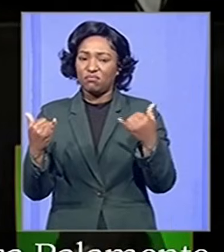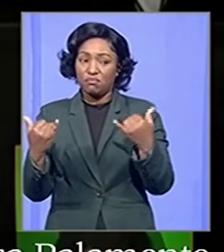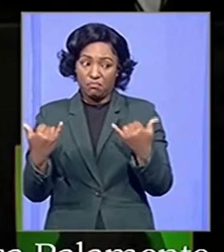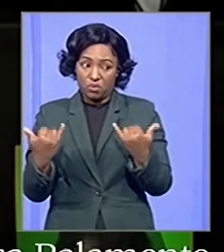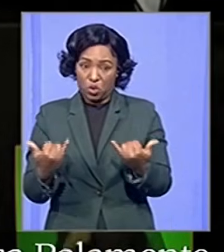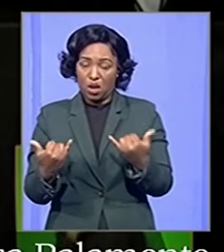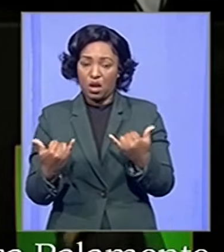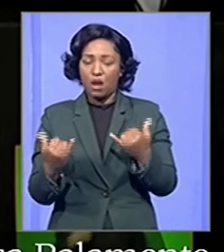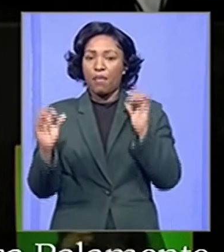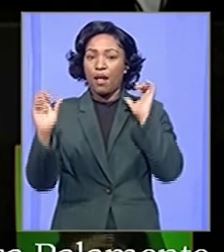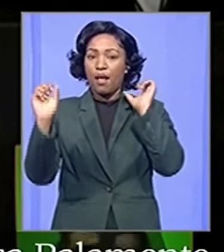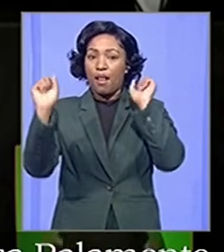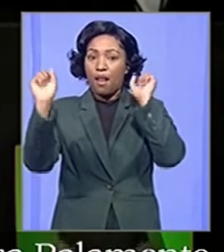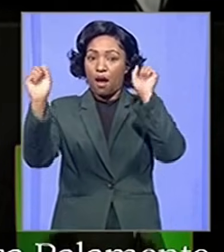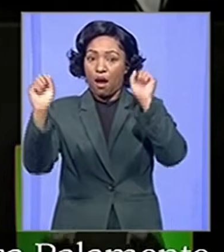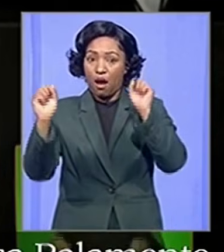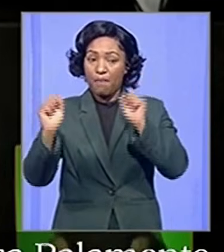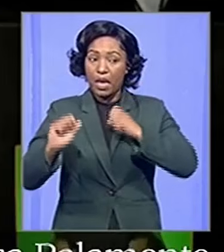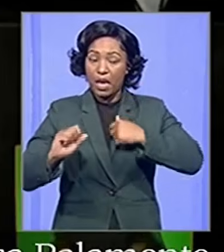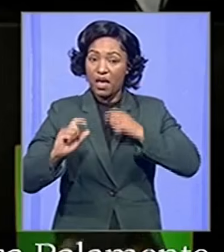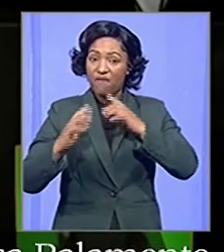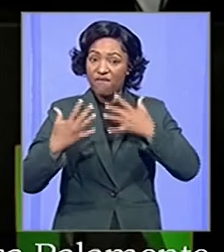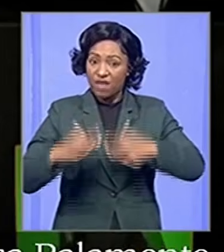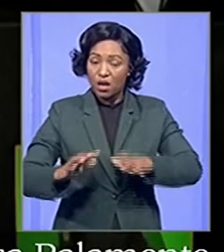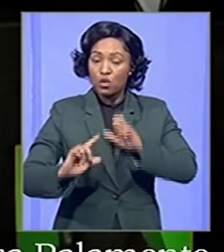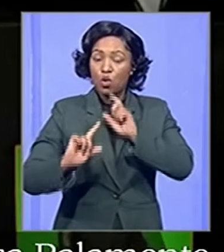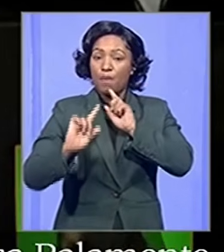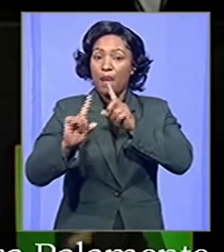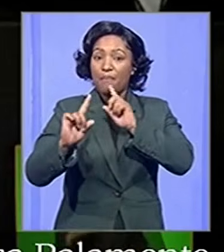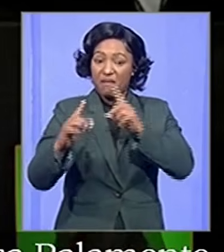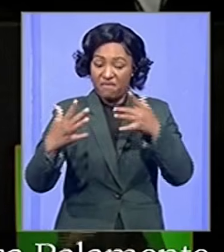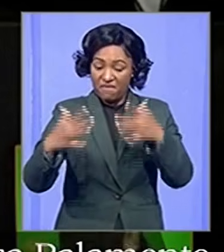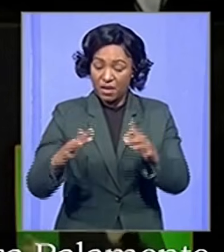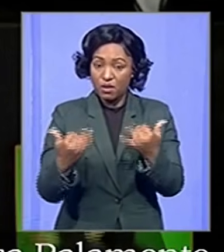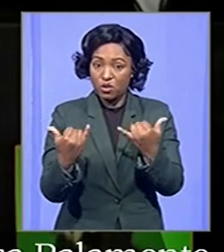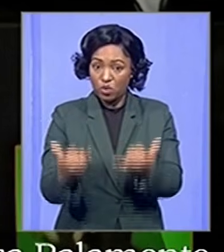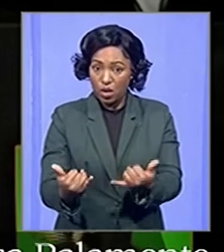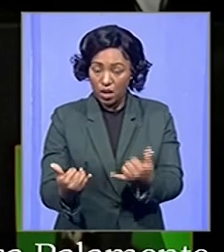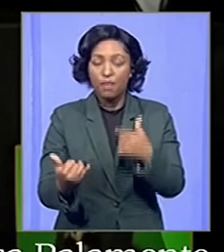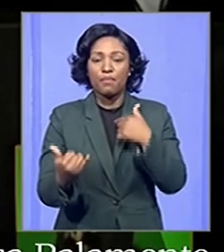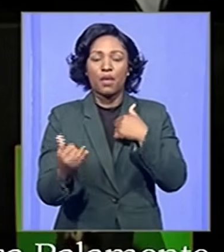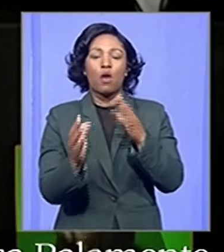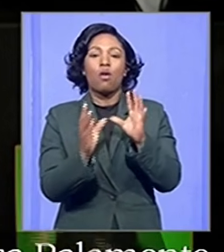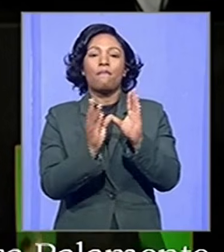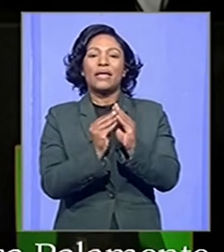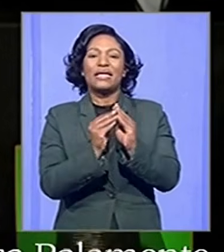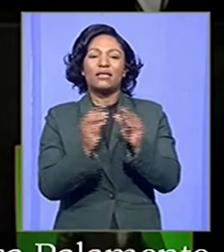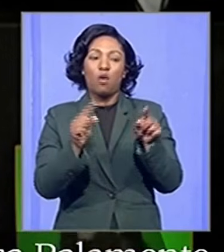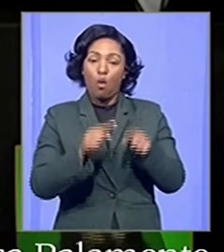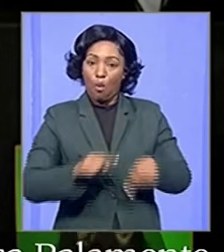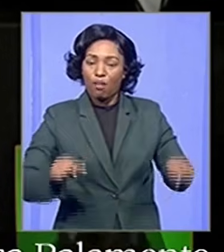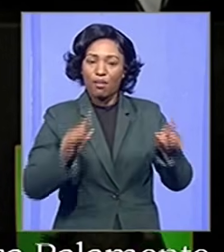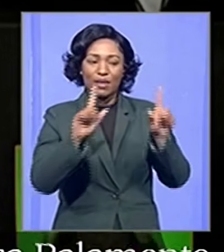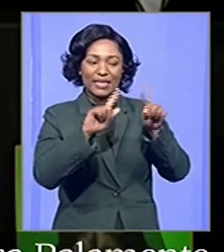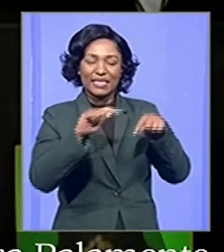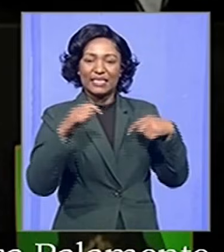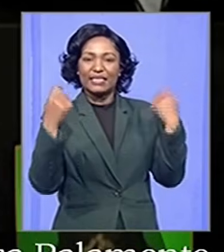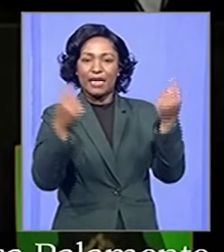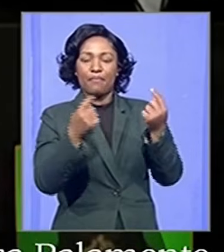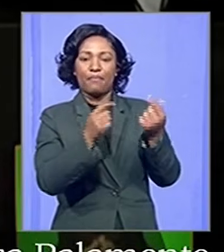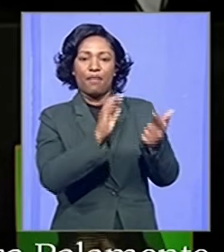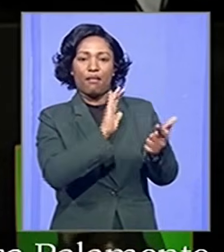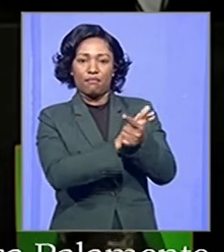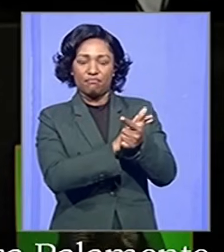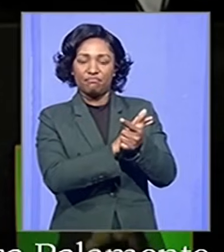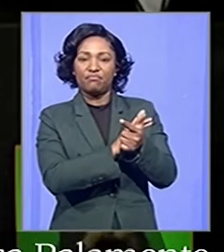you replying to this debate, I will be meeting the entire legal team that